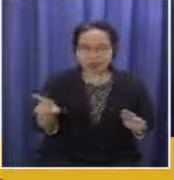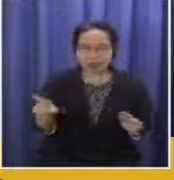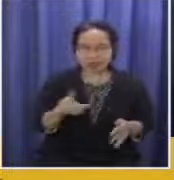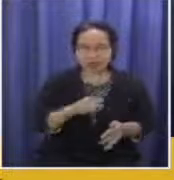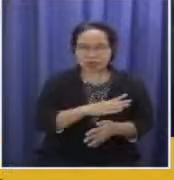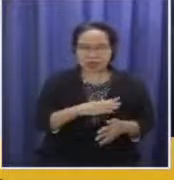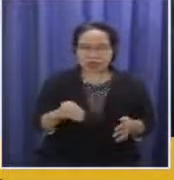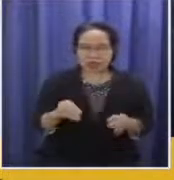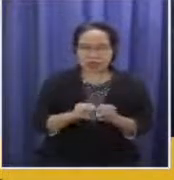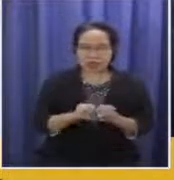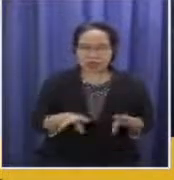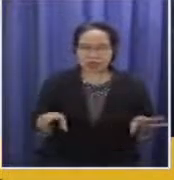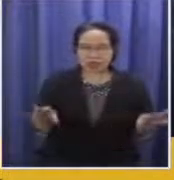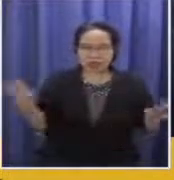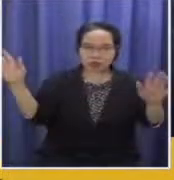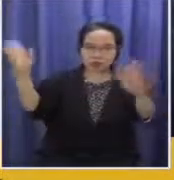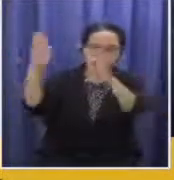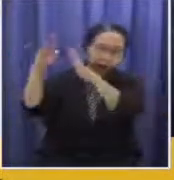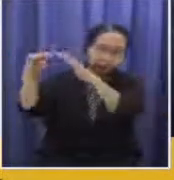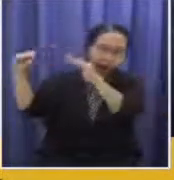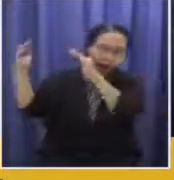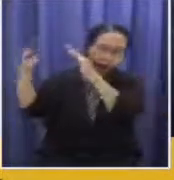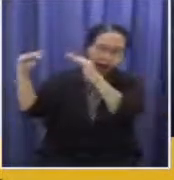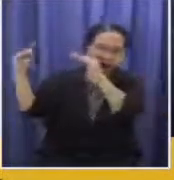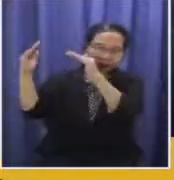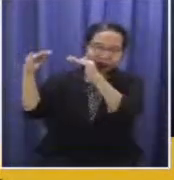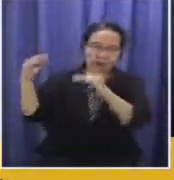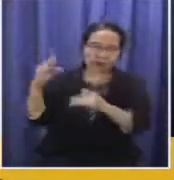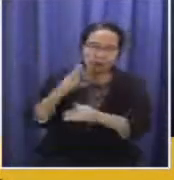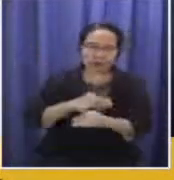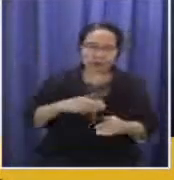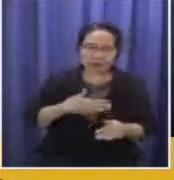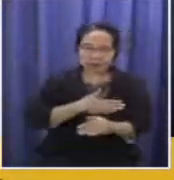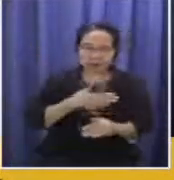pandemic. Remember those who are lost and who are losing hope.